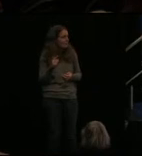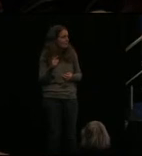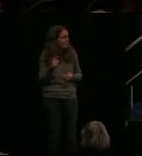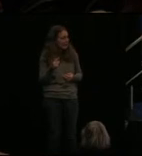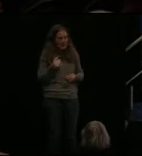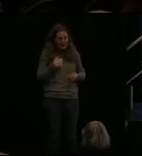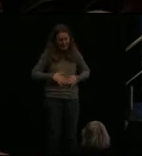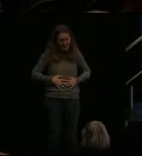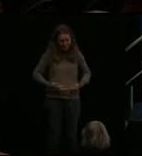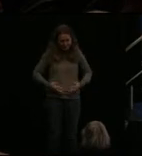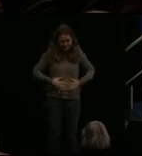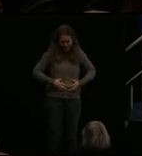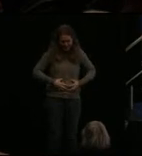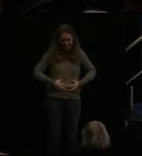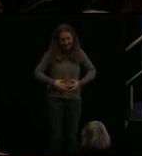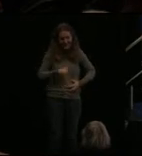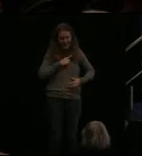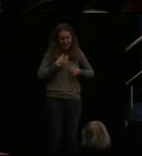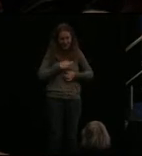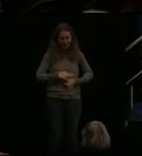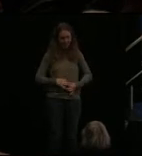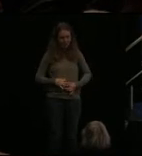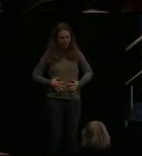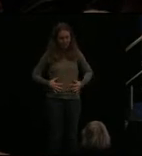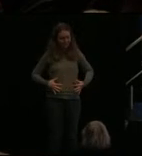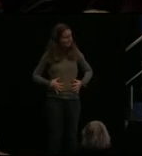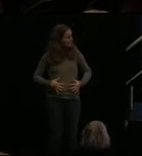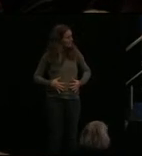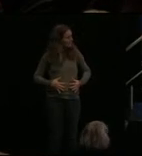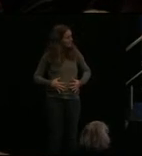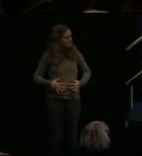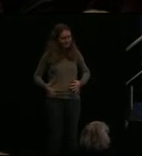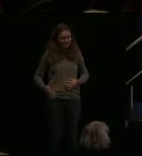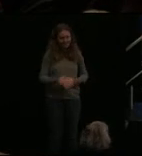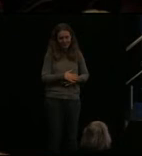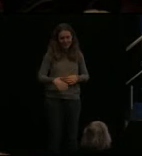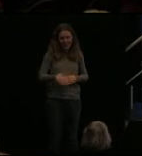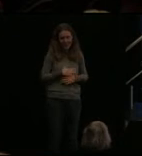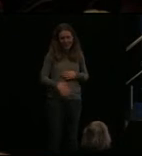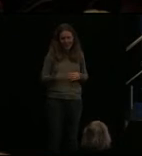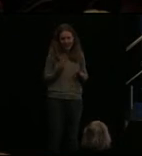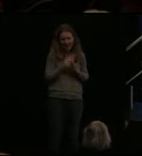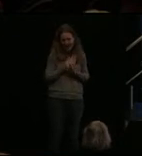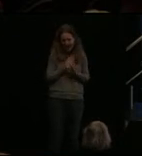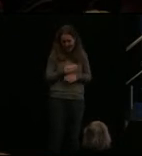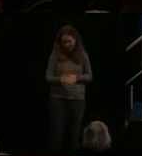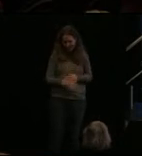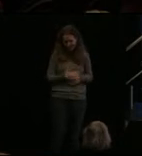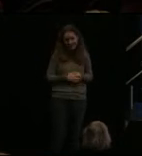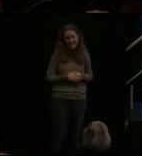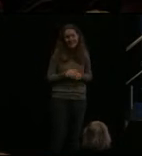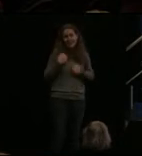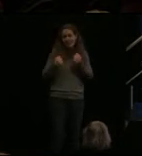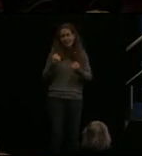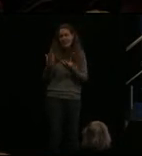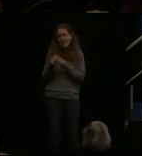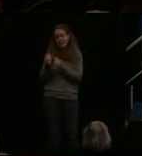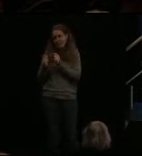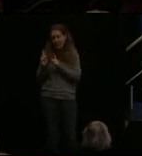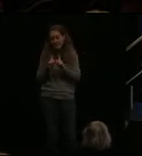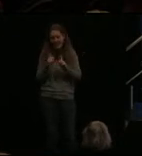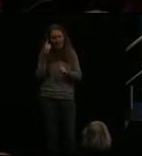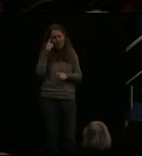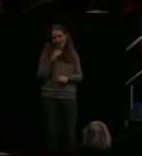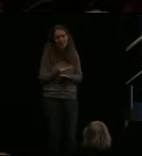front here. So I'd wear shirts that would a little bit cover that up. But as I was running with my brother, I thought, this isn't